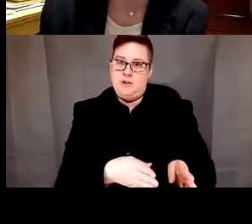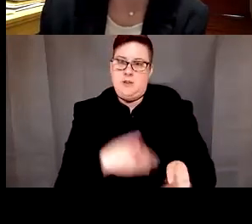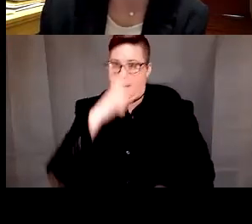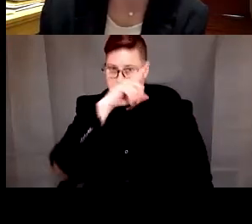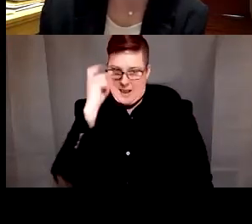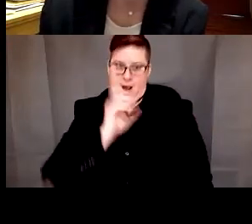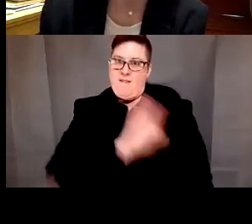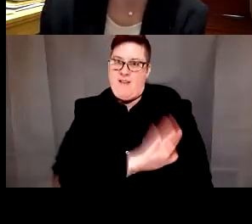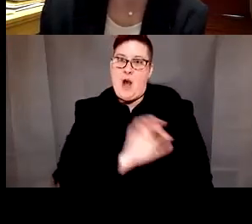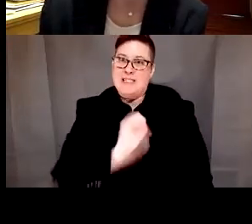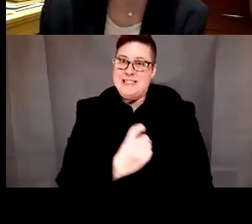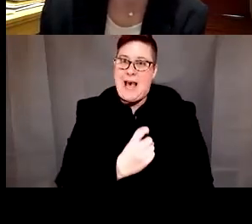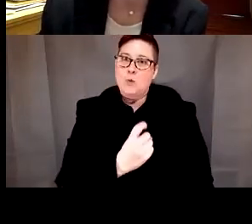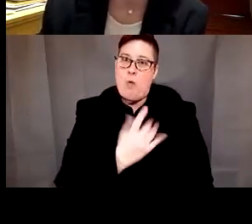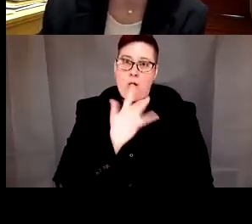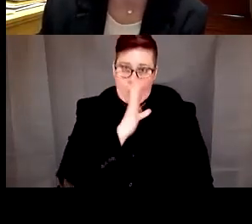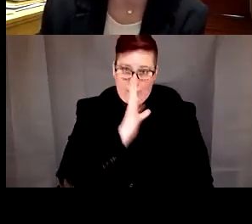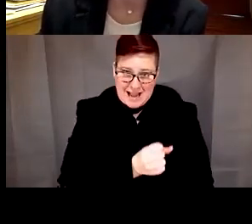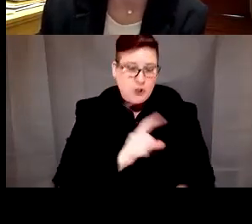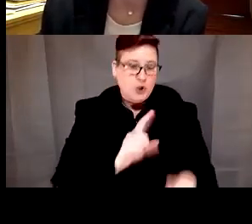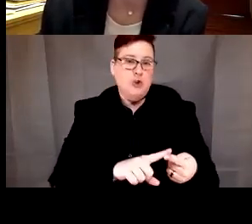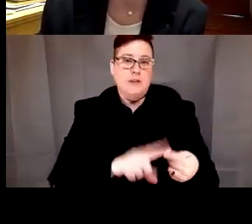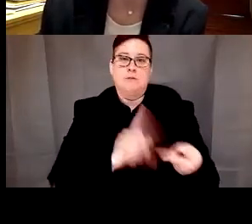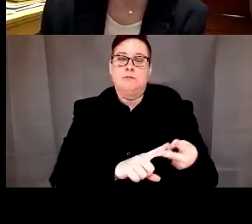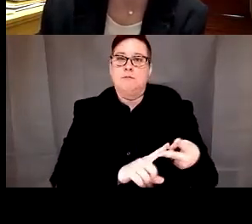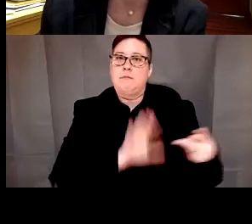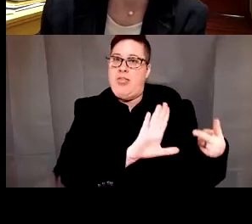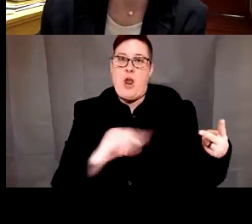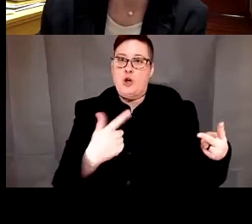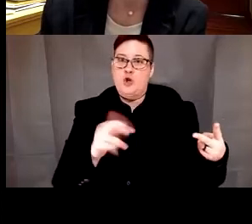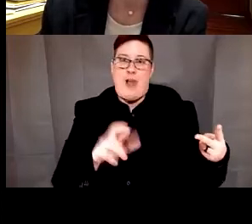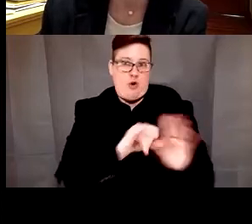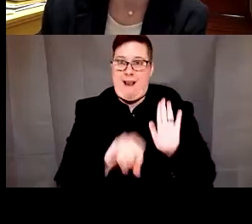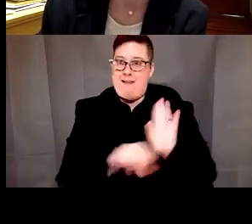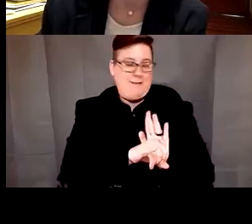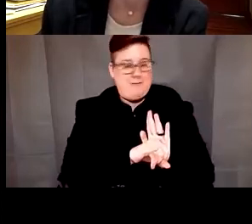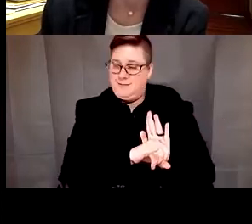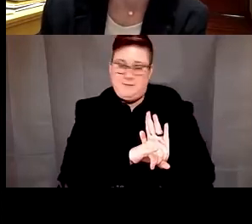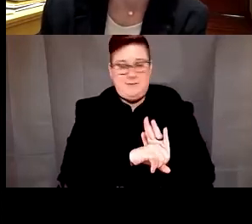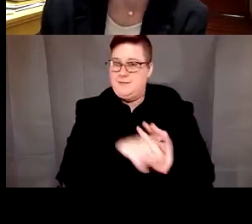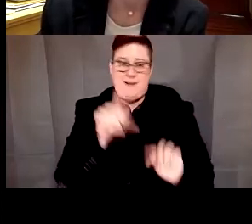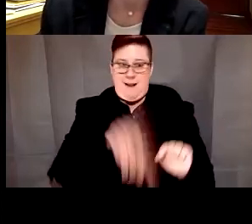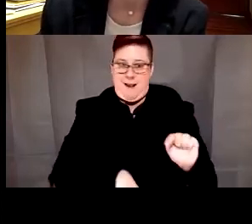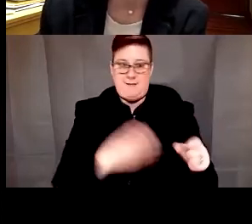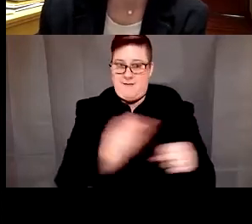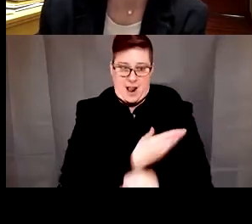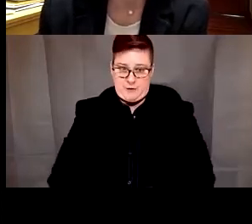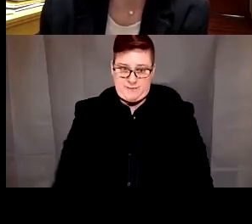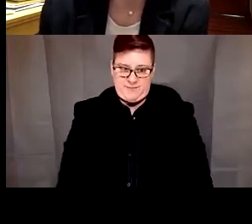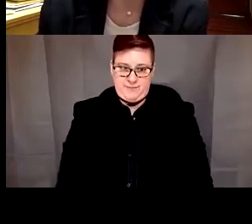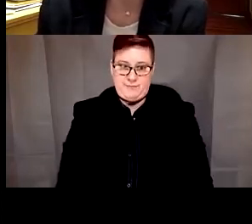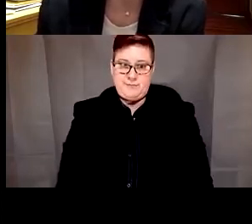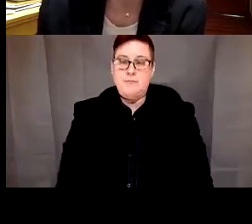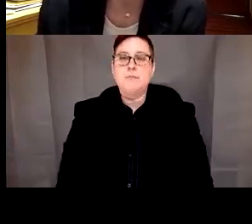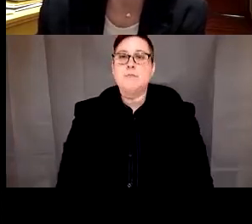on the basis of their sexual orientation or on the basis of the gender identity. And so this